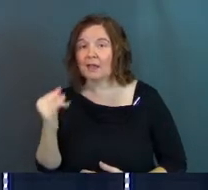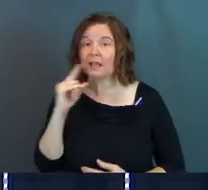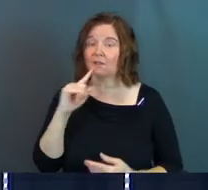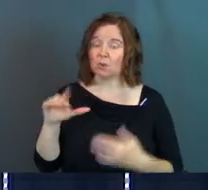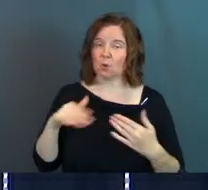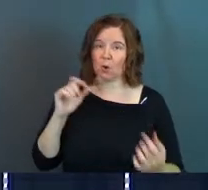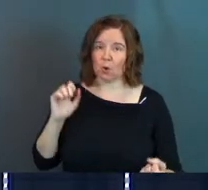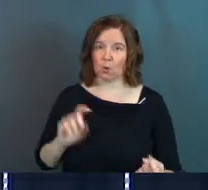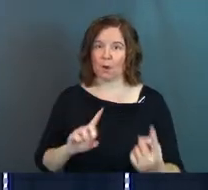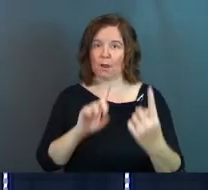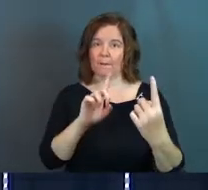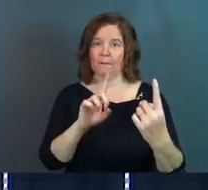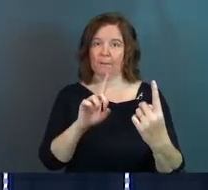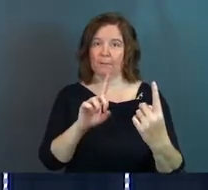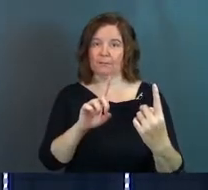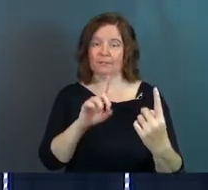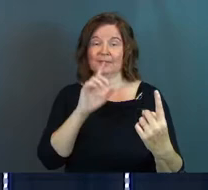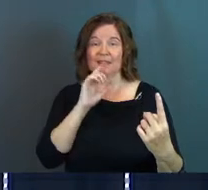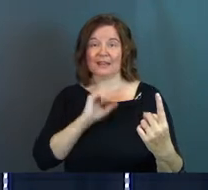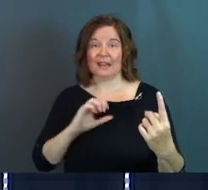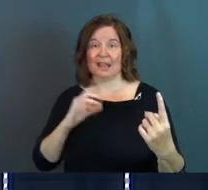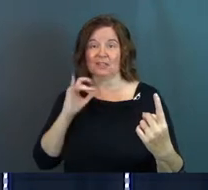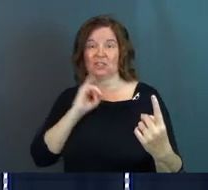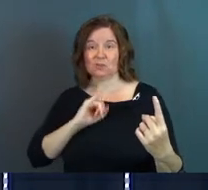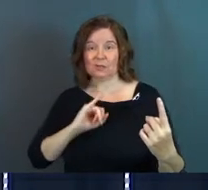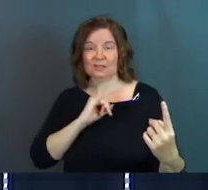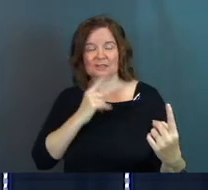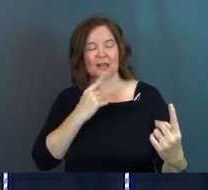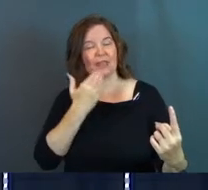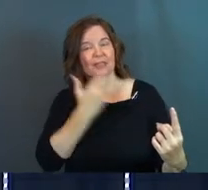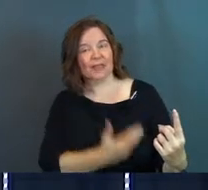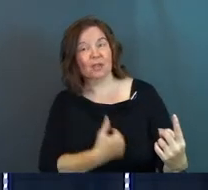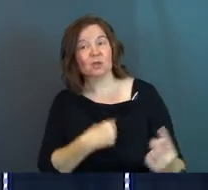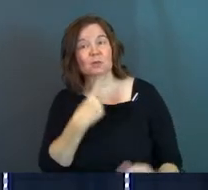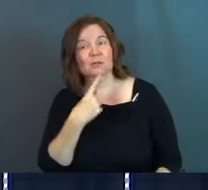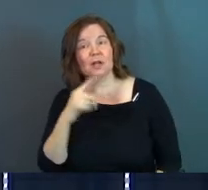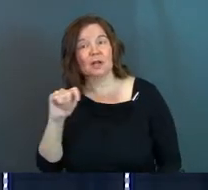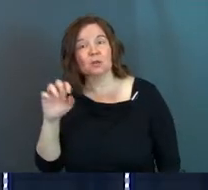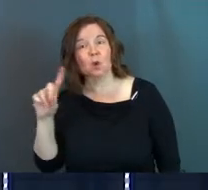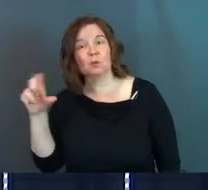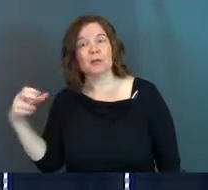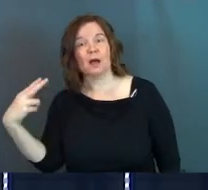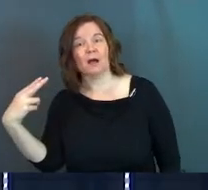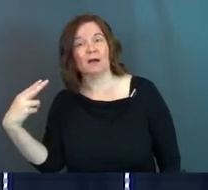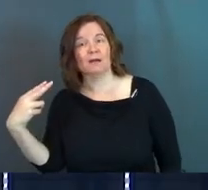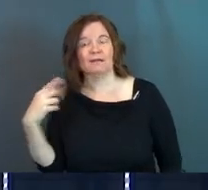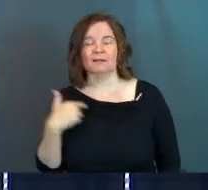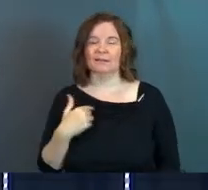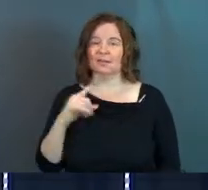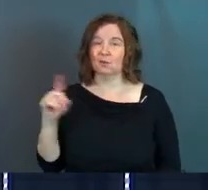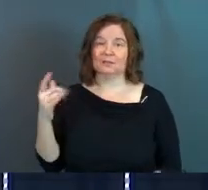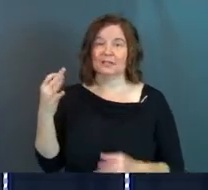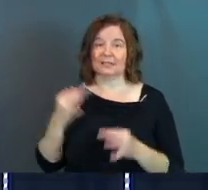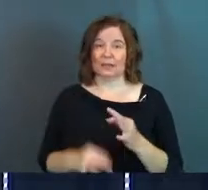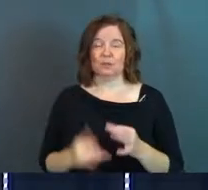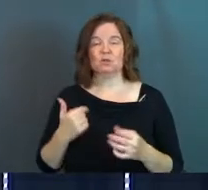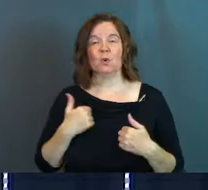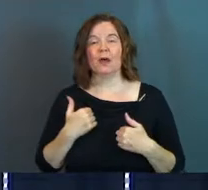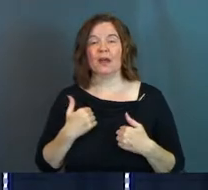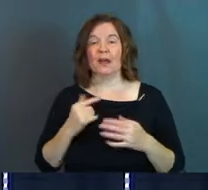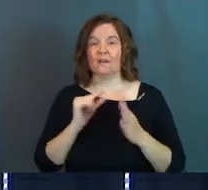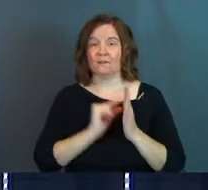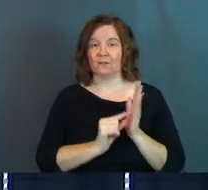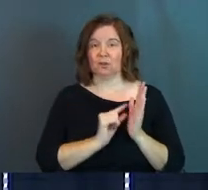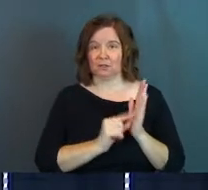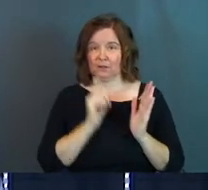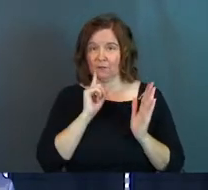going to walk up to somebody in ancient Israel and just say thank you, you would say to-da. It was just that simple. So I got some